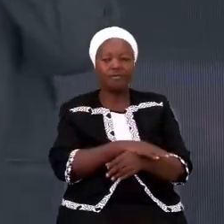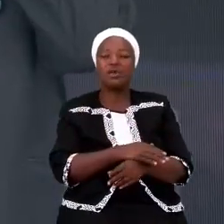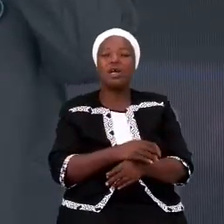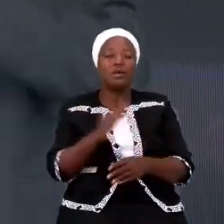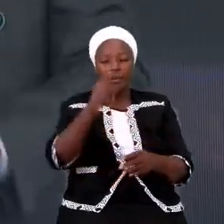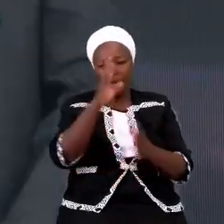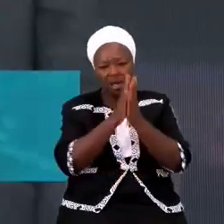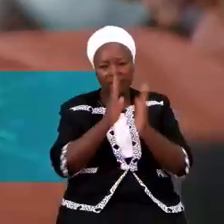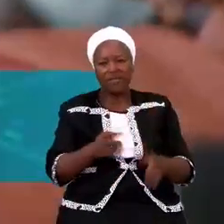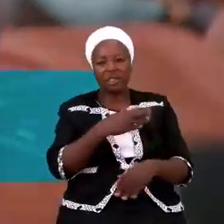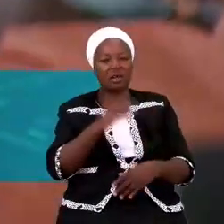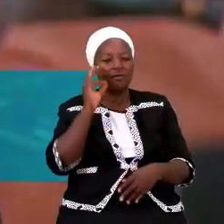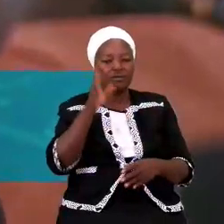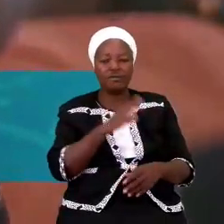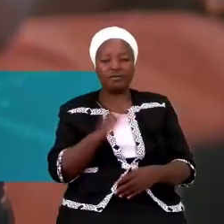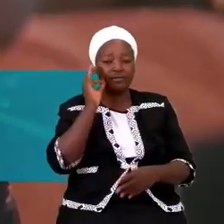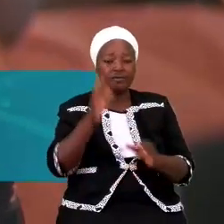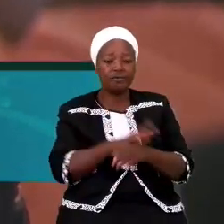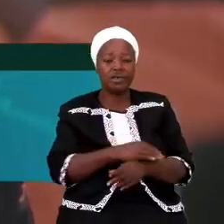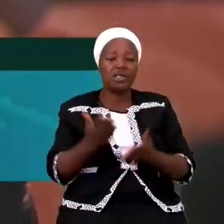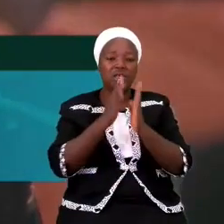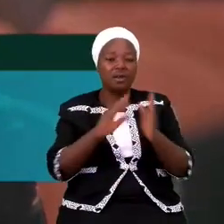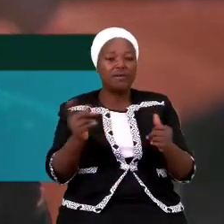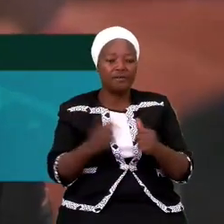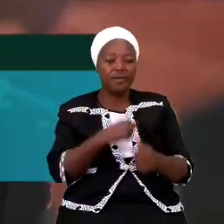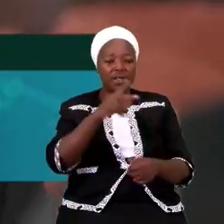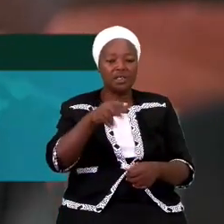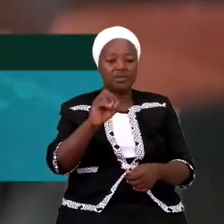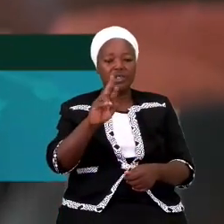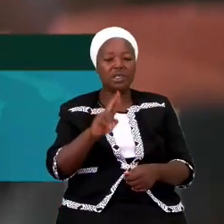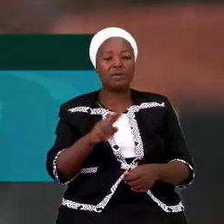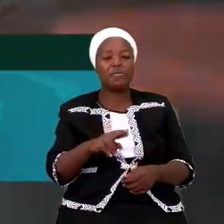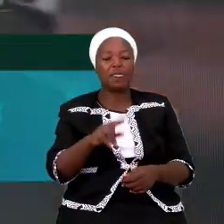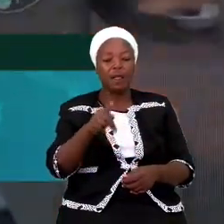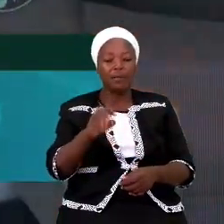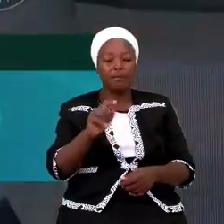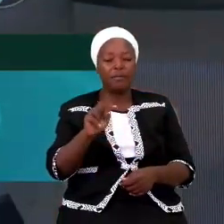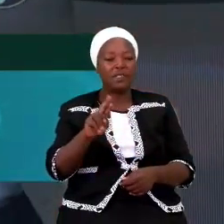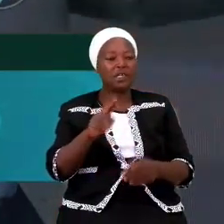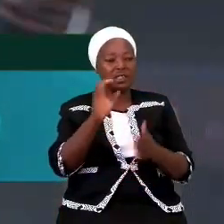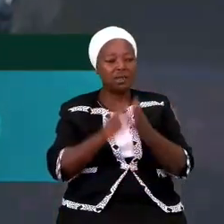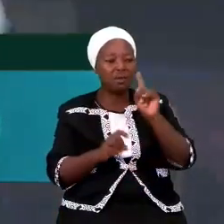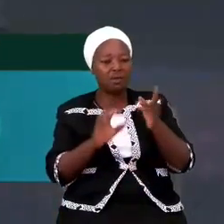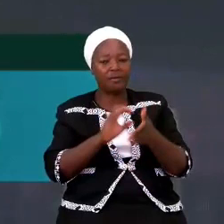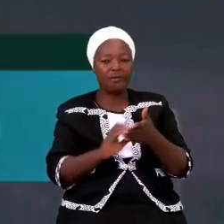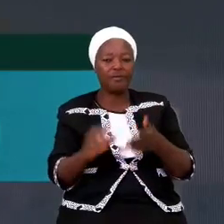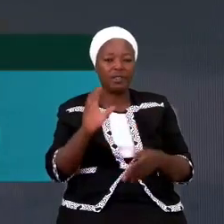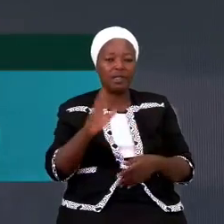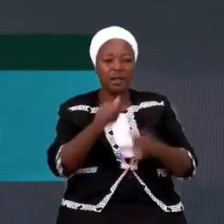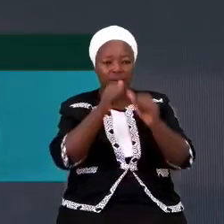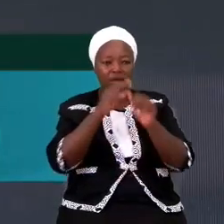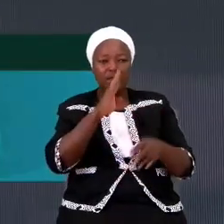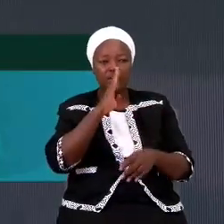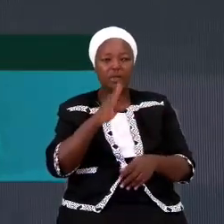be the God and Father of our Lord Jesus Christ, which according to his